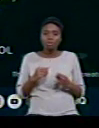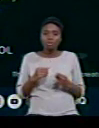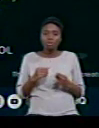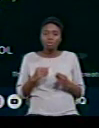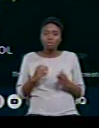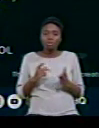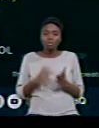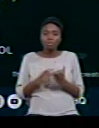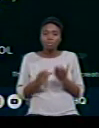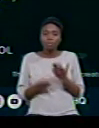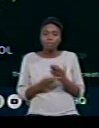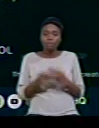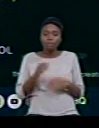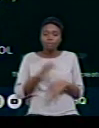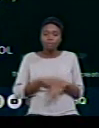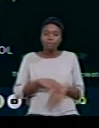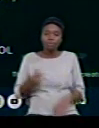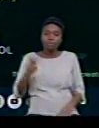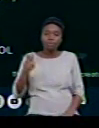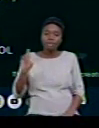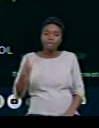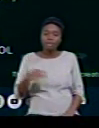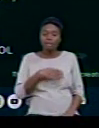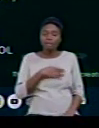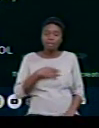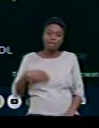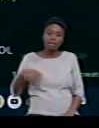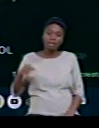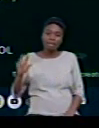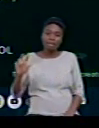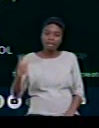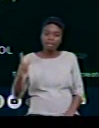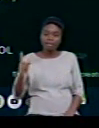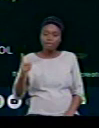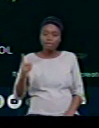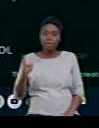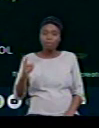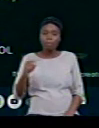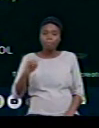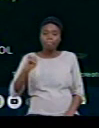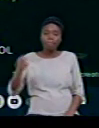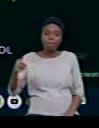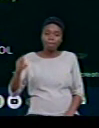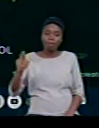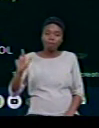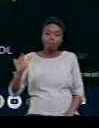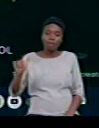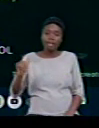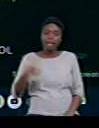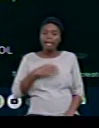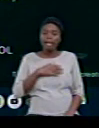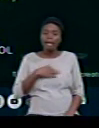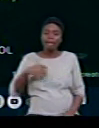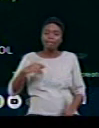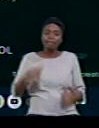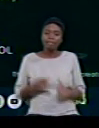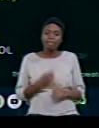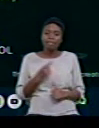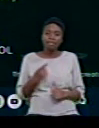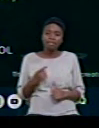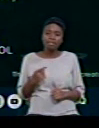28th and 31st July and 1st August